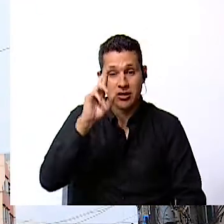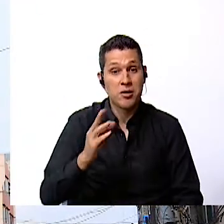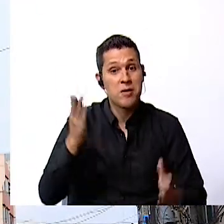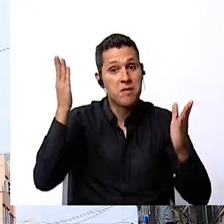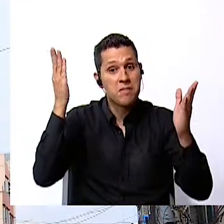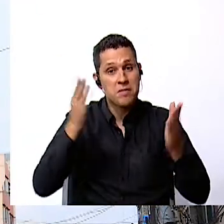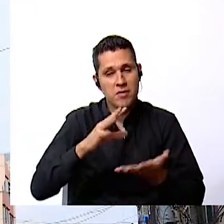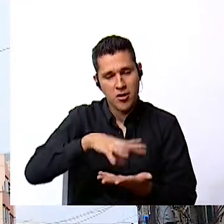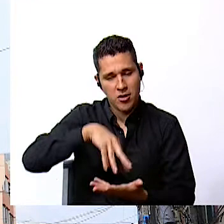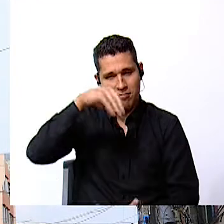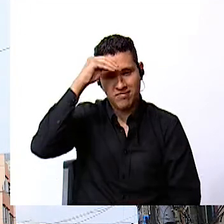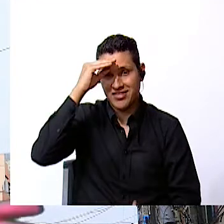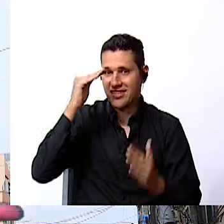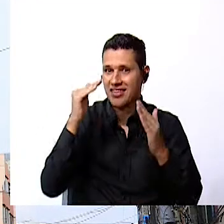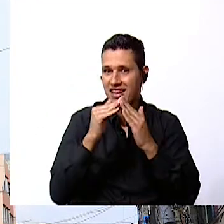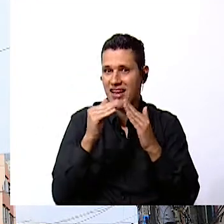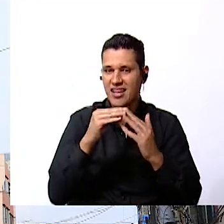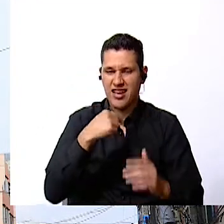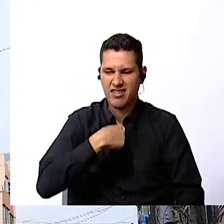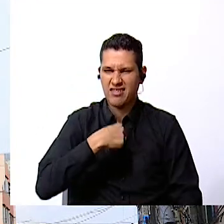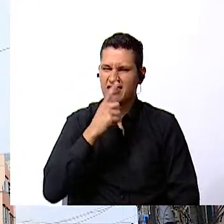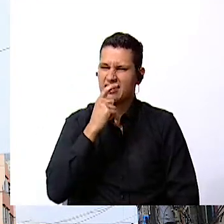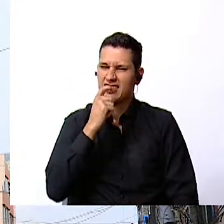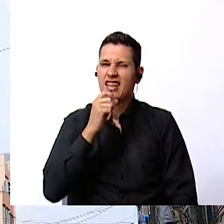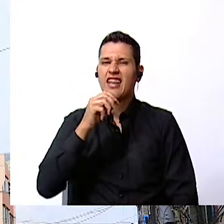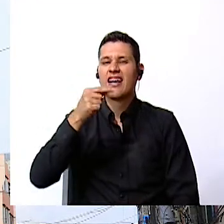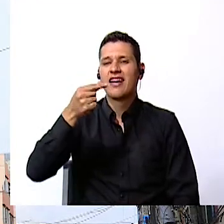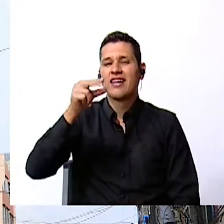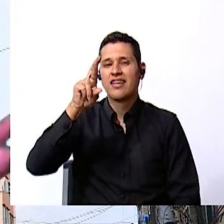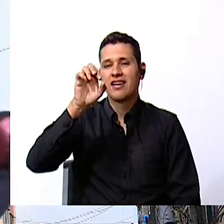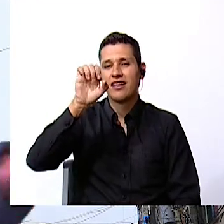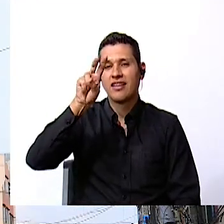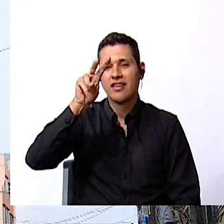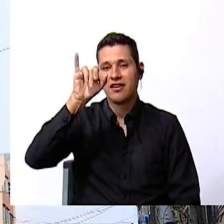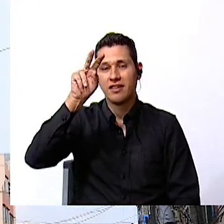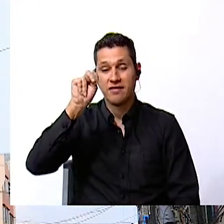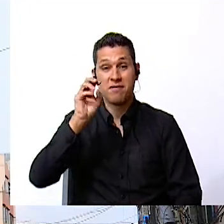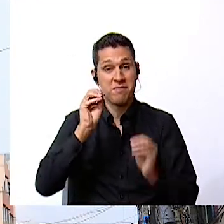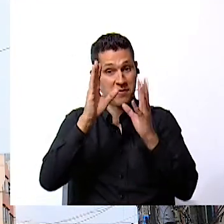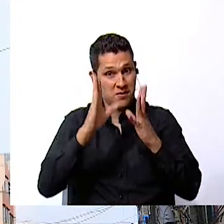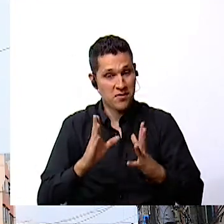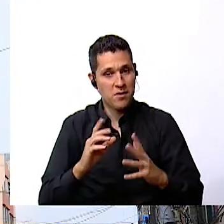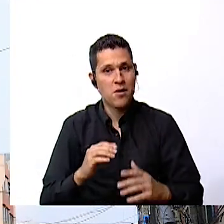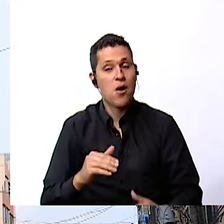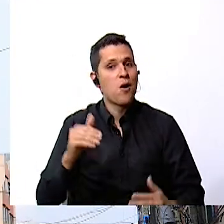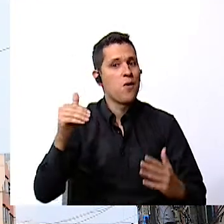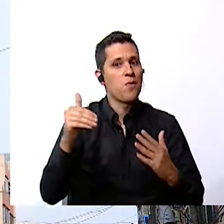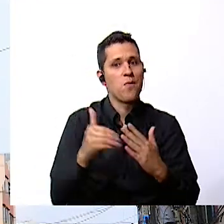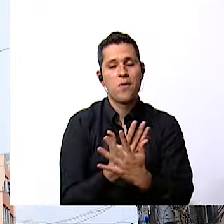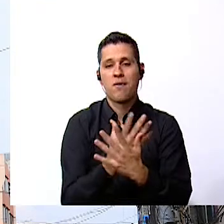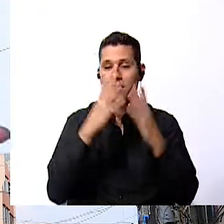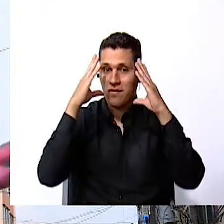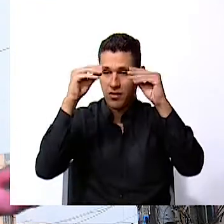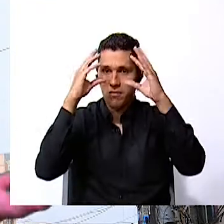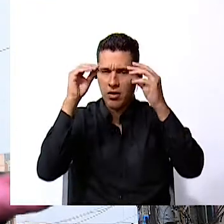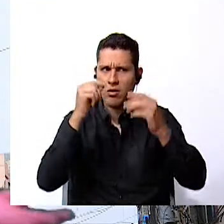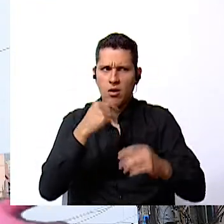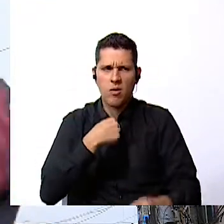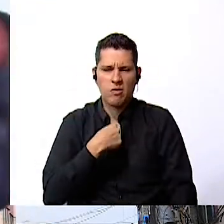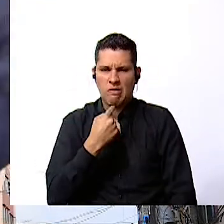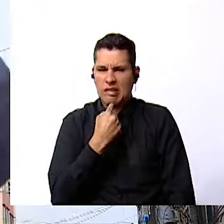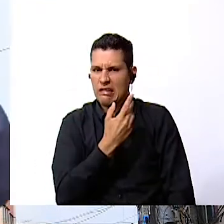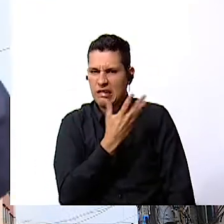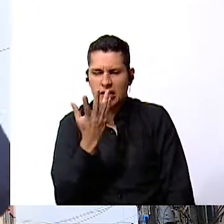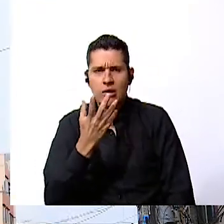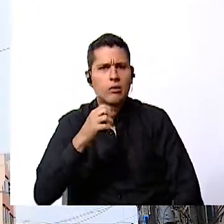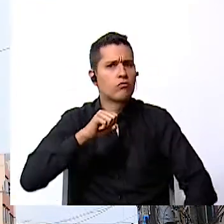Home. It's me, Teacher Greivin. I'm supposed to be a news reporter, and I'm reporting a big